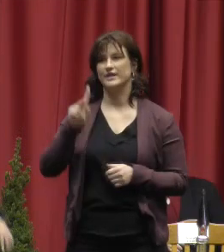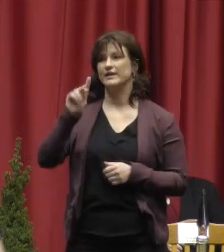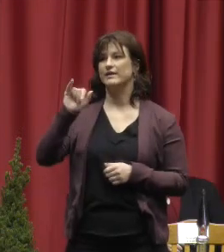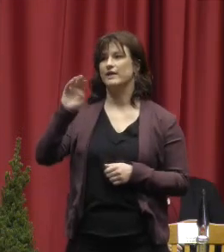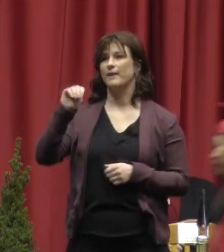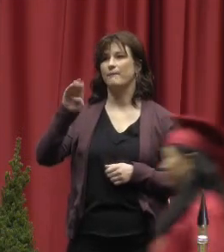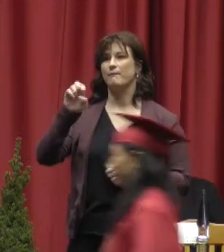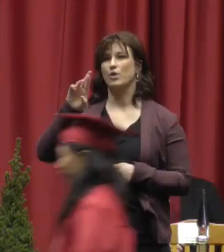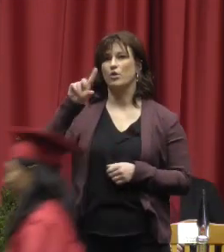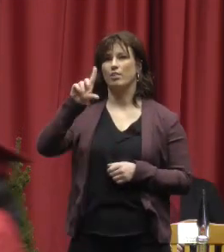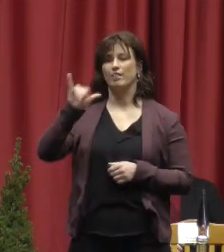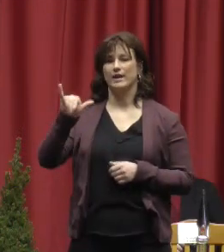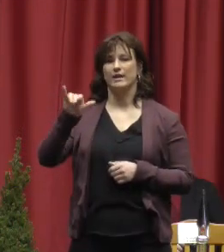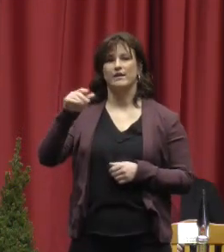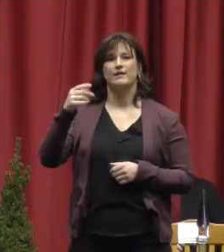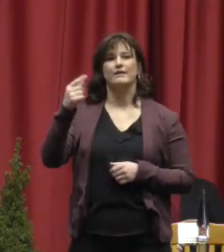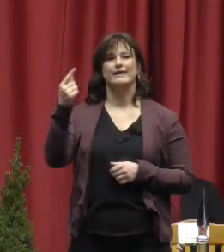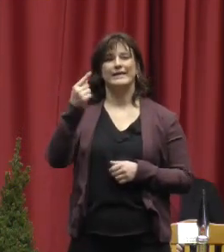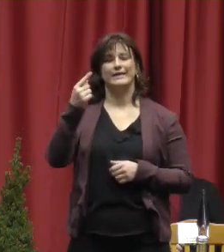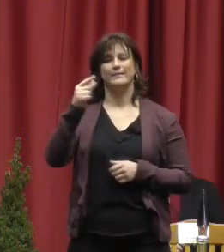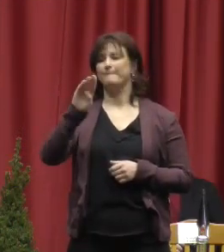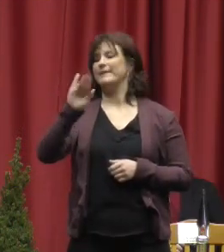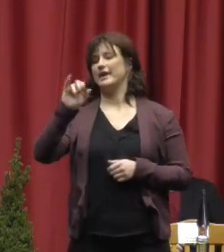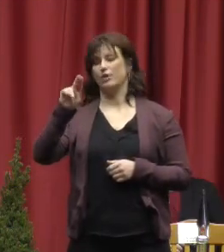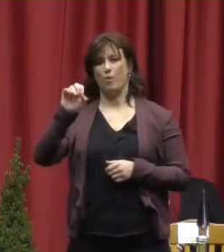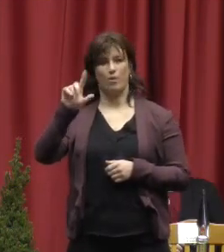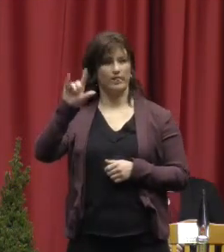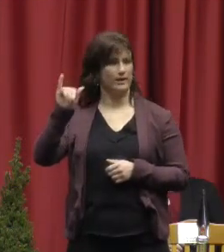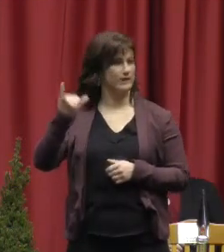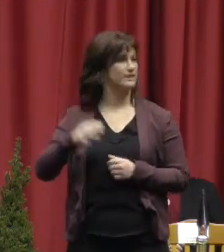Kimberly Benoli.